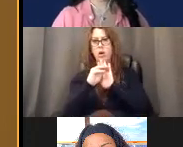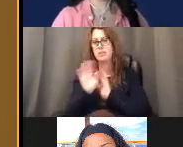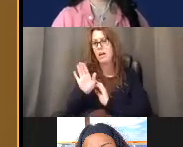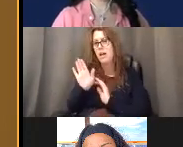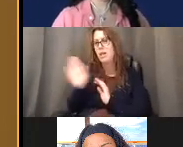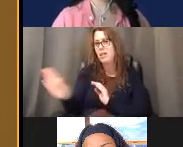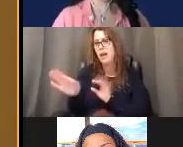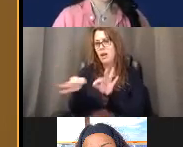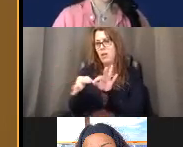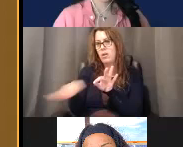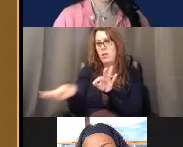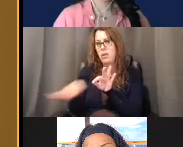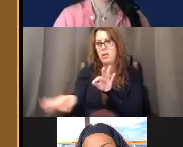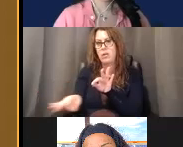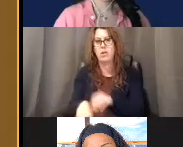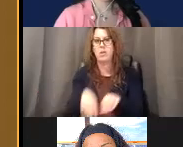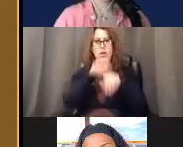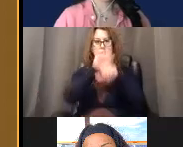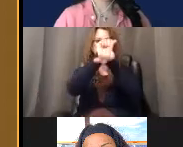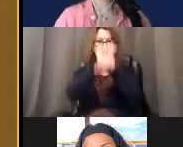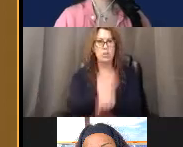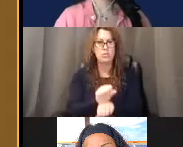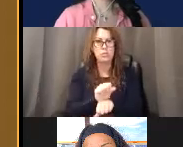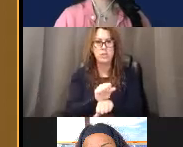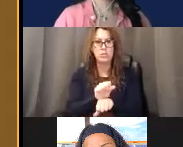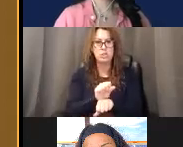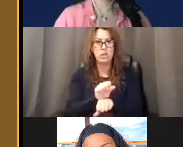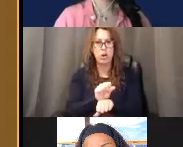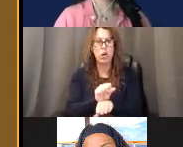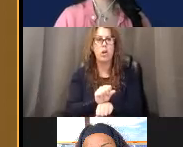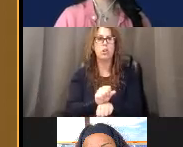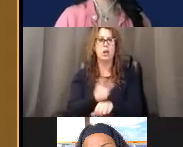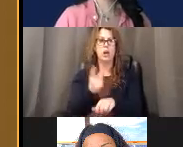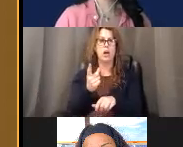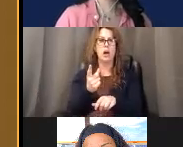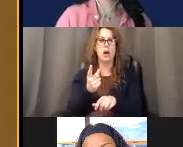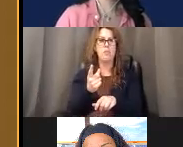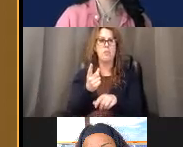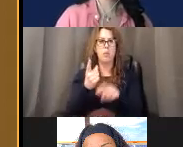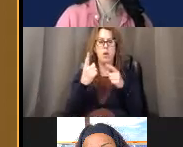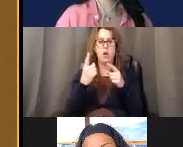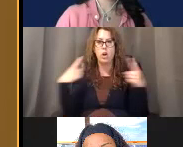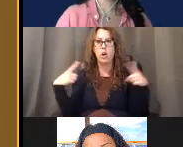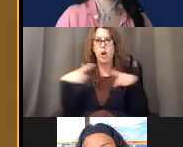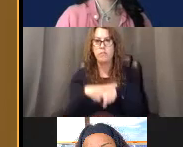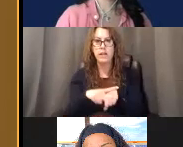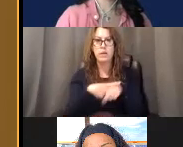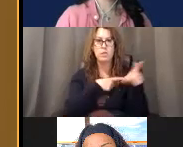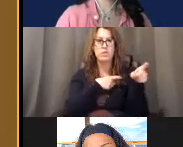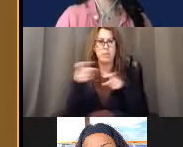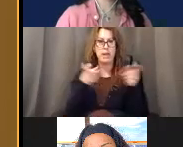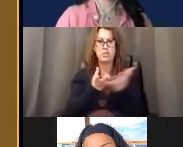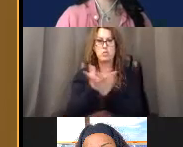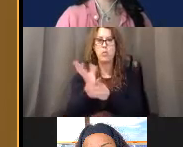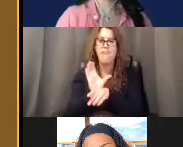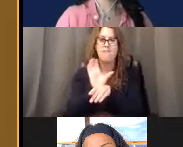notion of public safety achieved through deterrent, conflict managed through force or threat of force. And their articulated shift as part